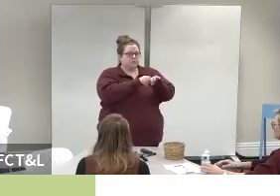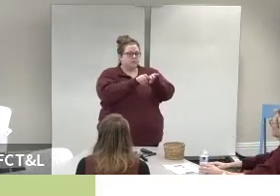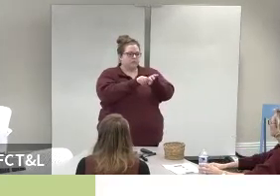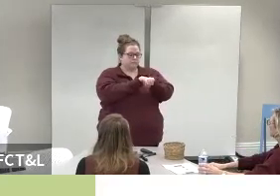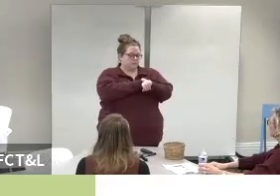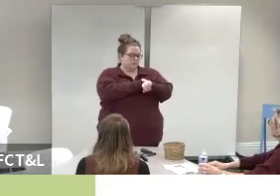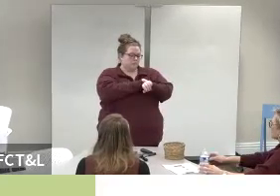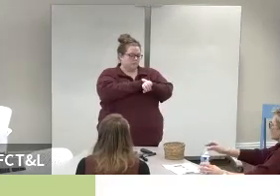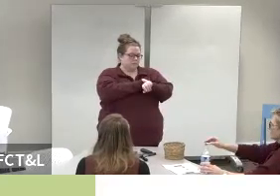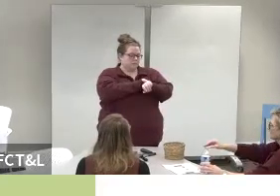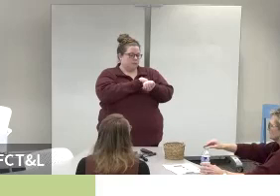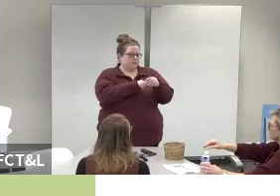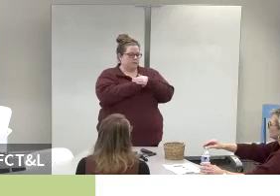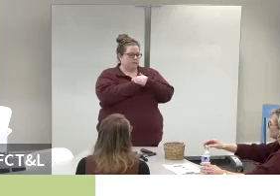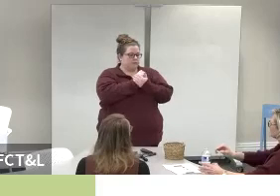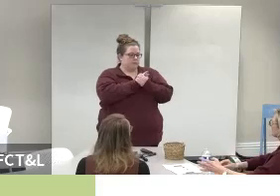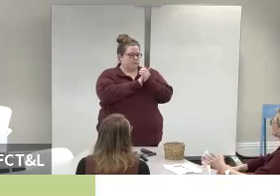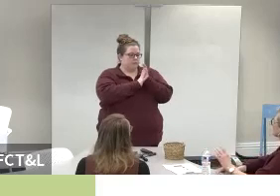them.